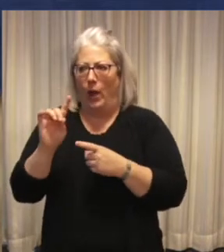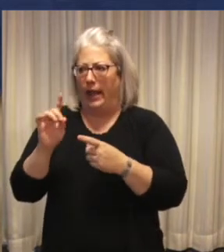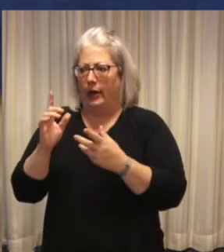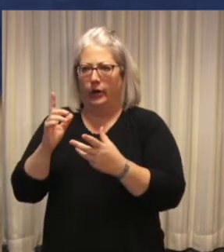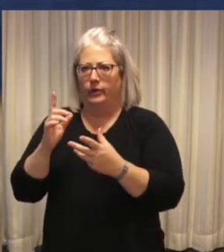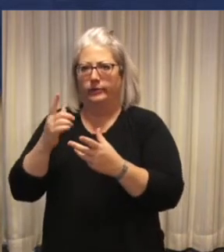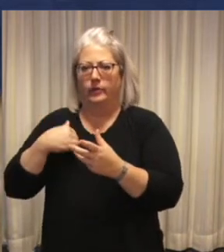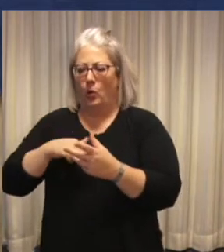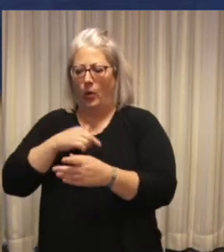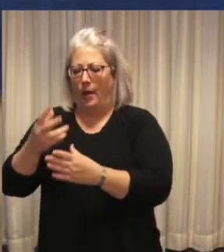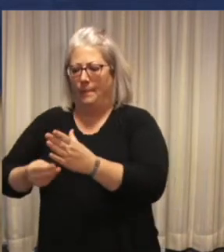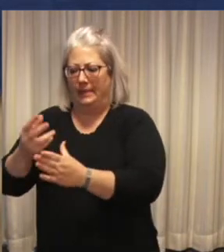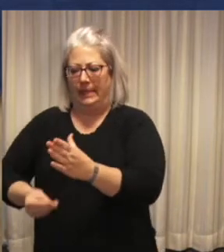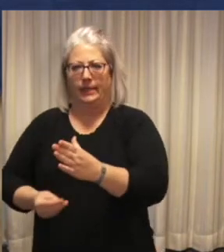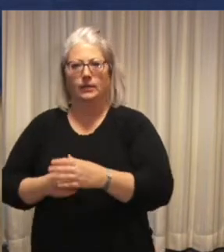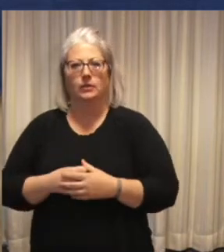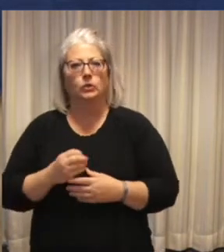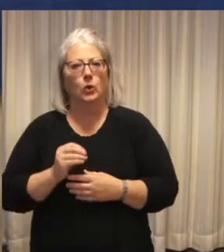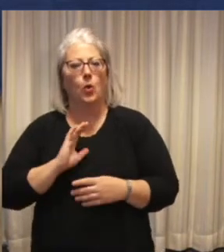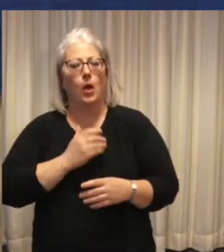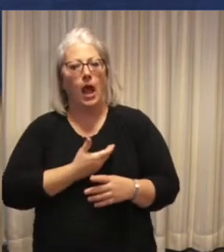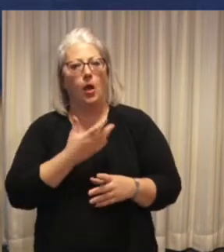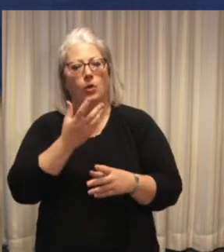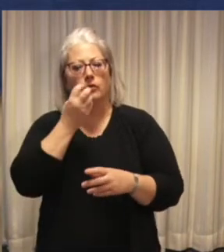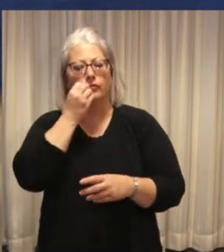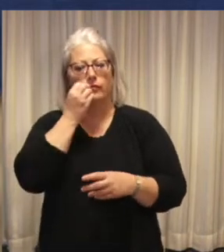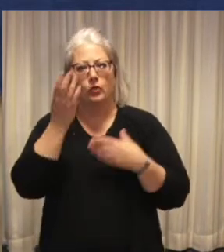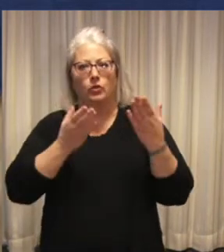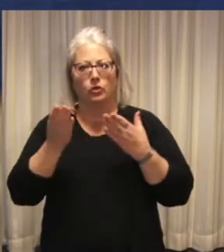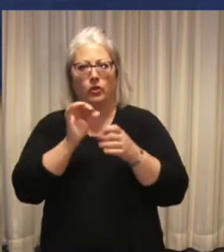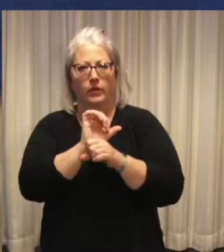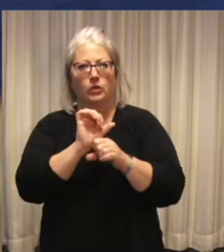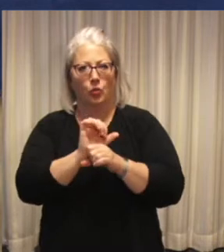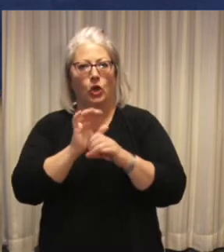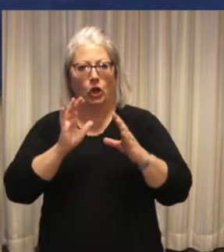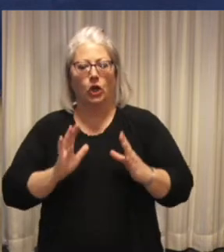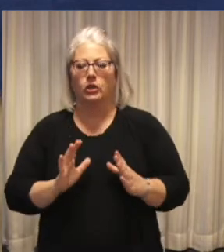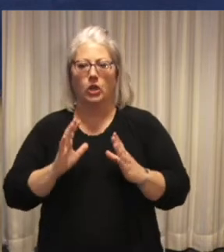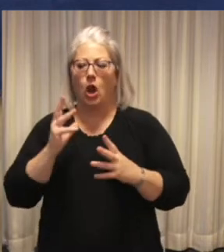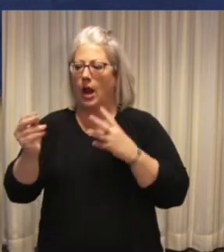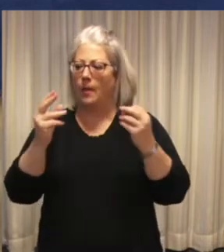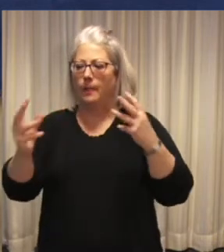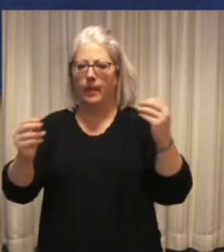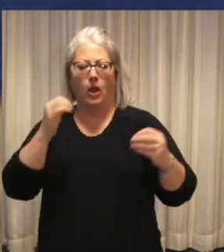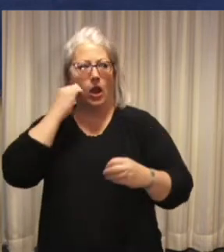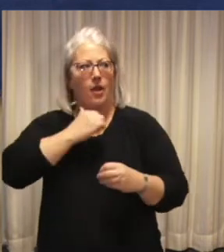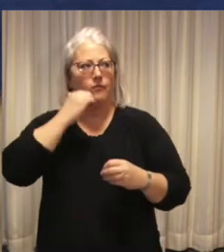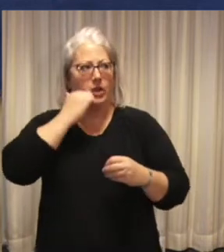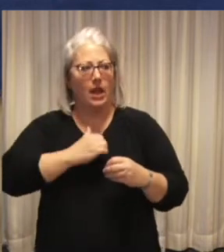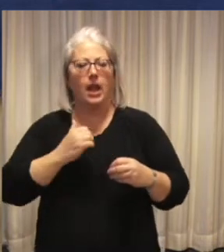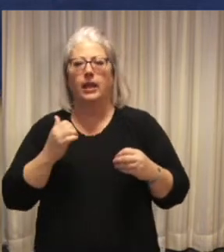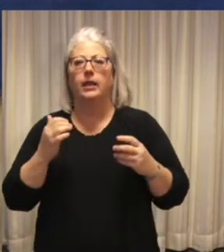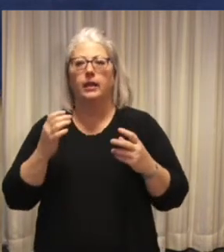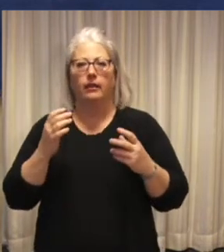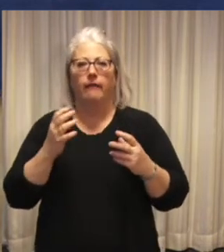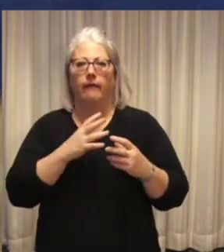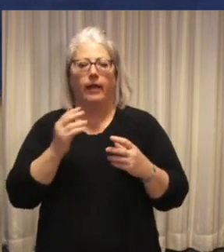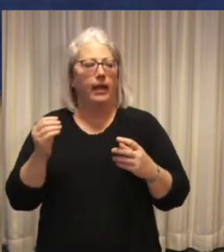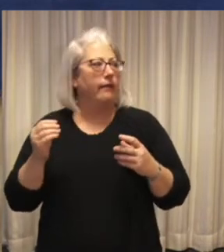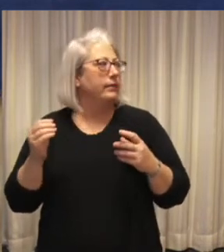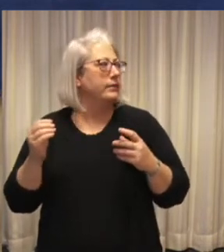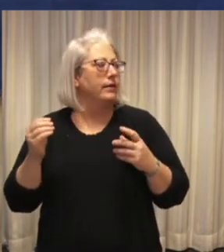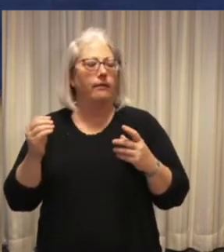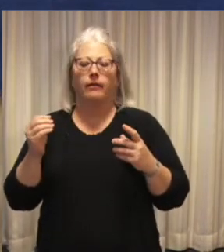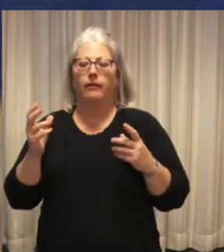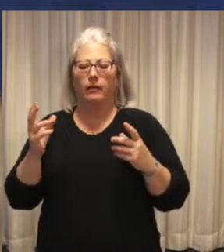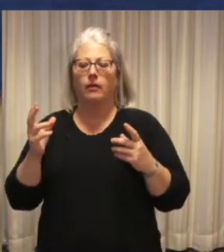out there every day, yeah. and they're handing out lunches, and I thank the county executive and the county executive's office. We did get some protective gear for them yesterday, and there's